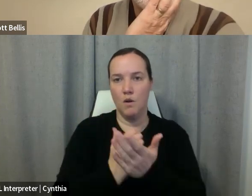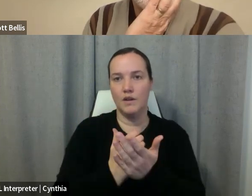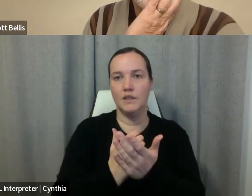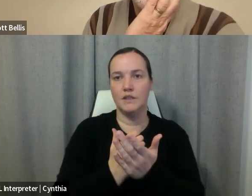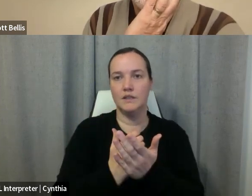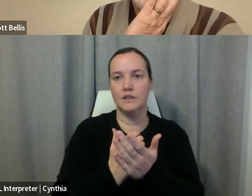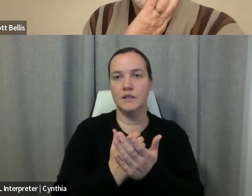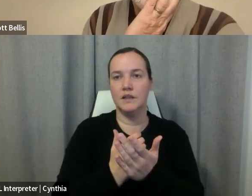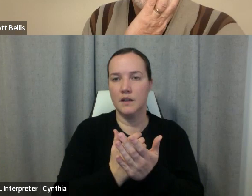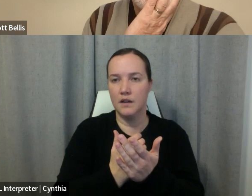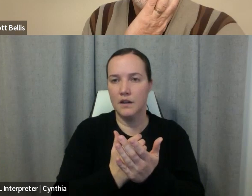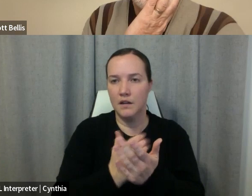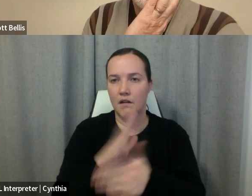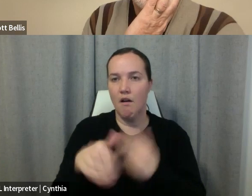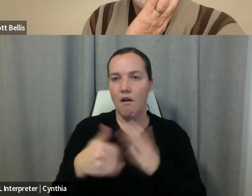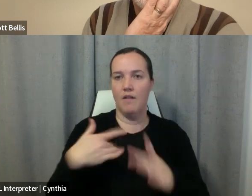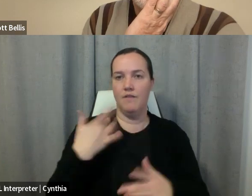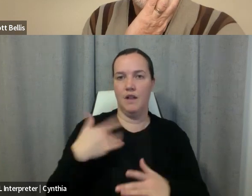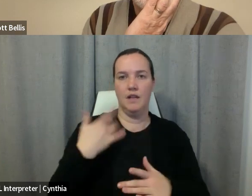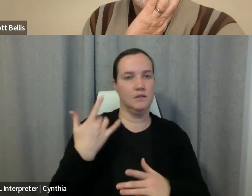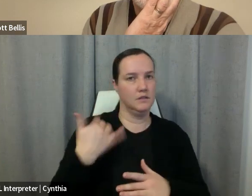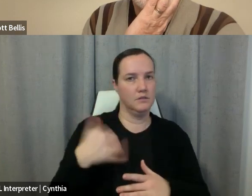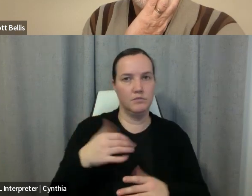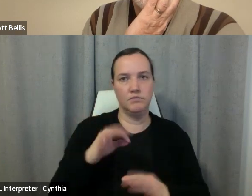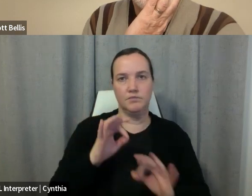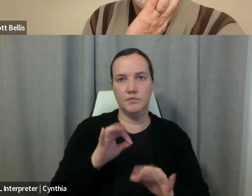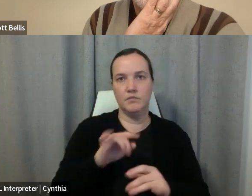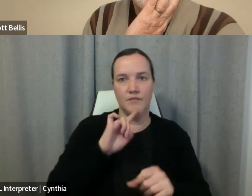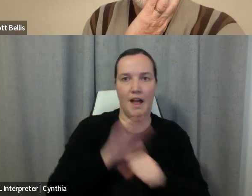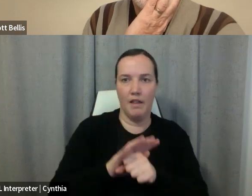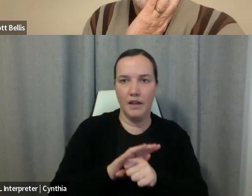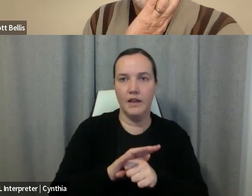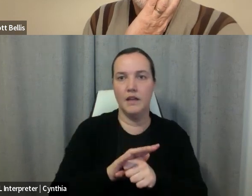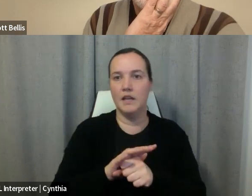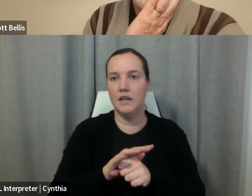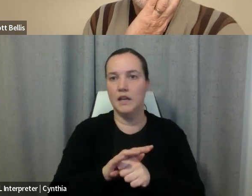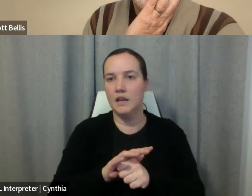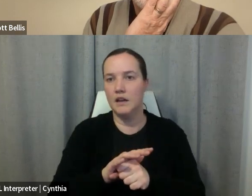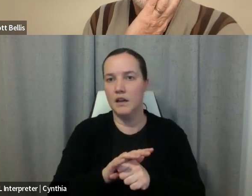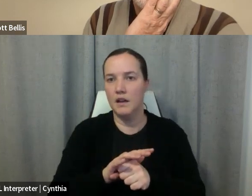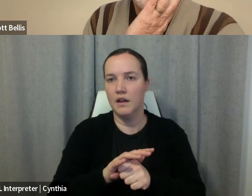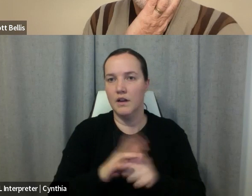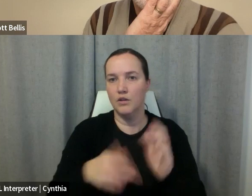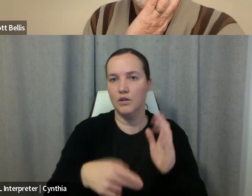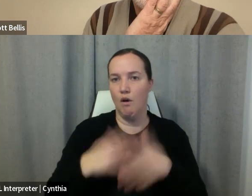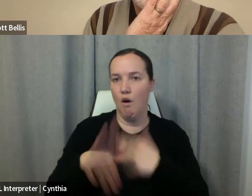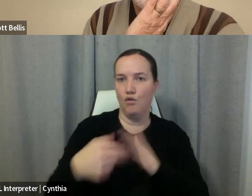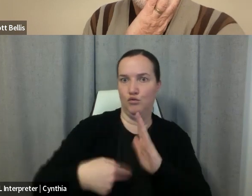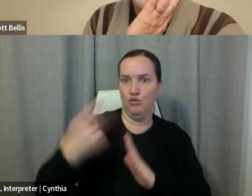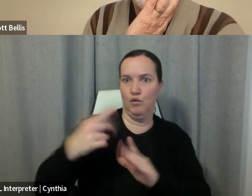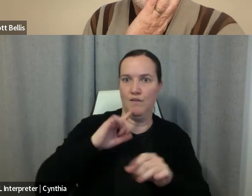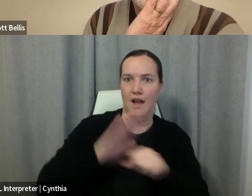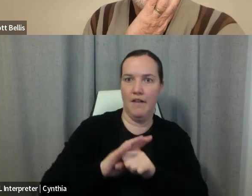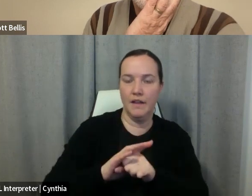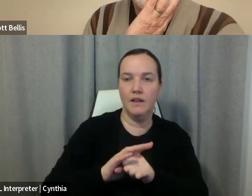in the room. So very much a trauma-informed approach, Nicole, is what you're really saying, is like, who is most harmed here or